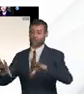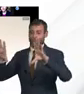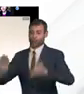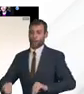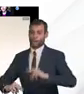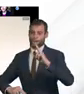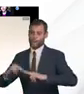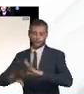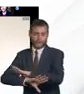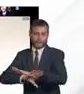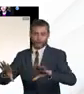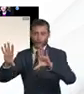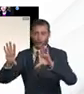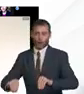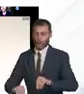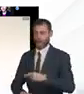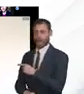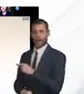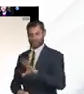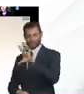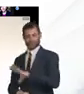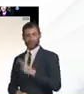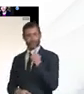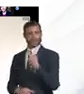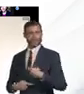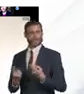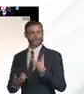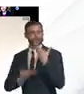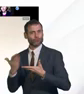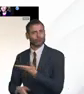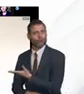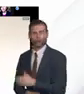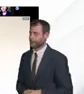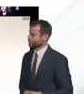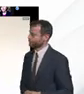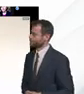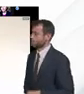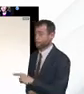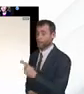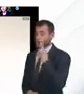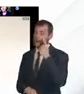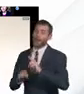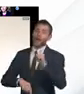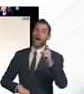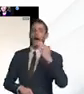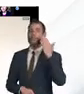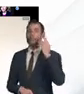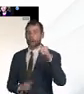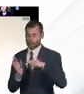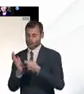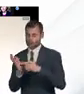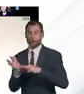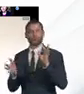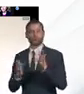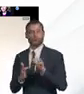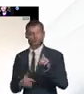and can i ask um the to the medics can i ask professor powis in the united states president trump has talked about using over